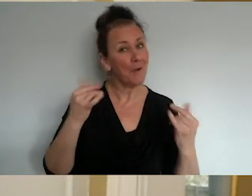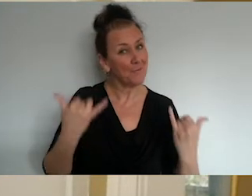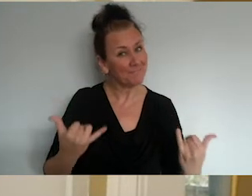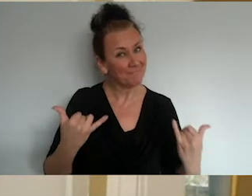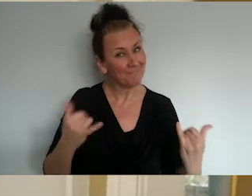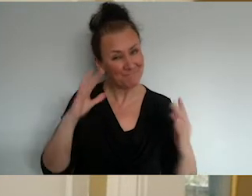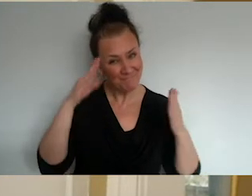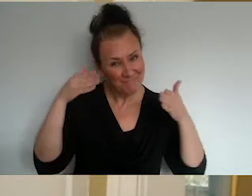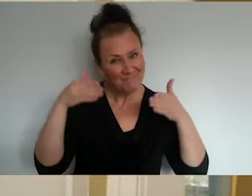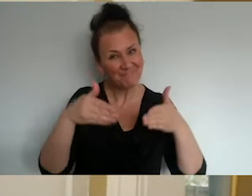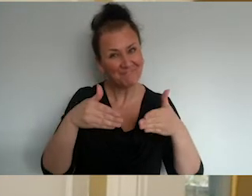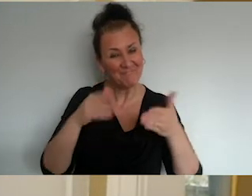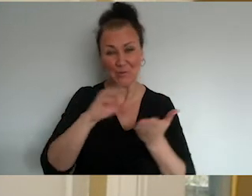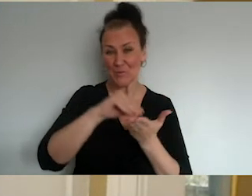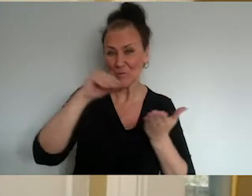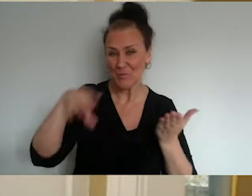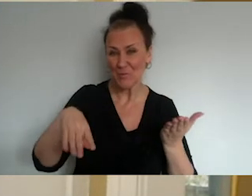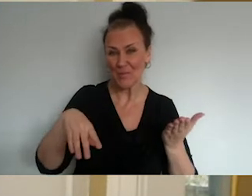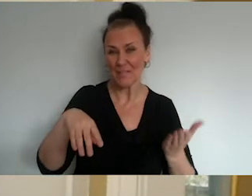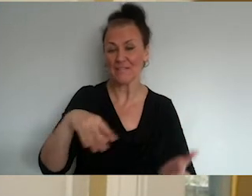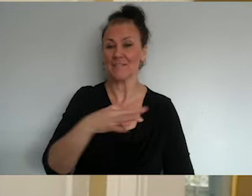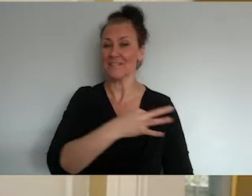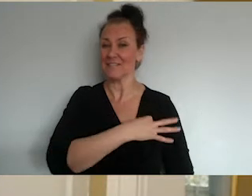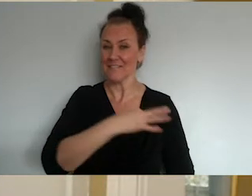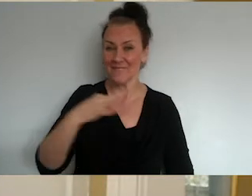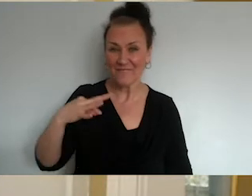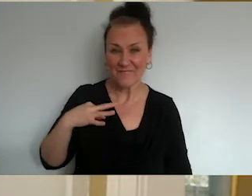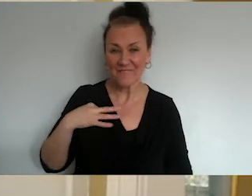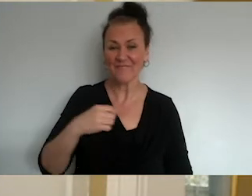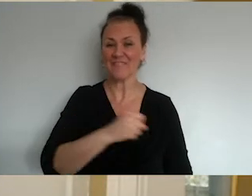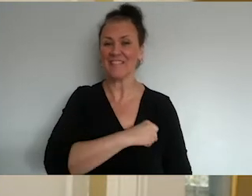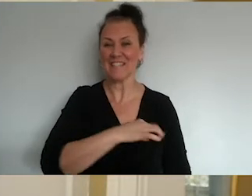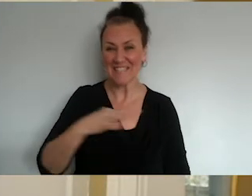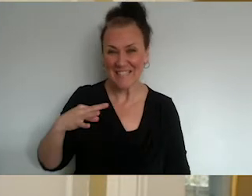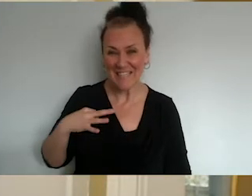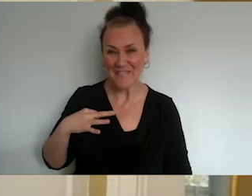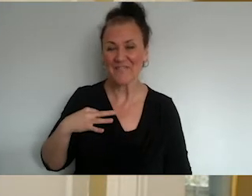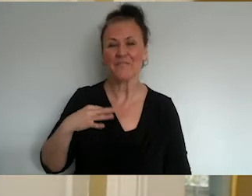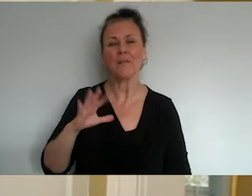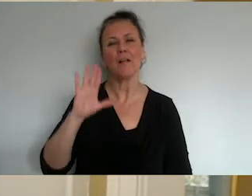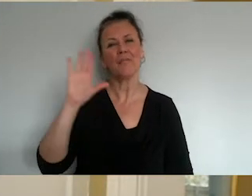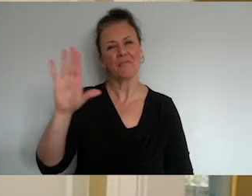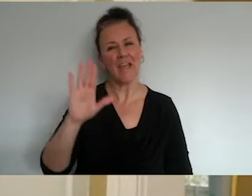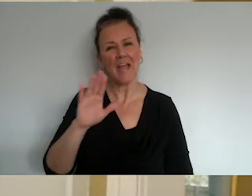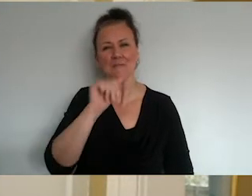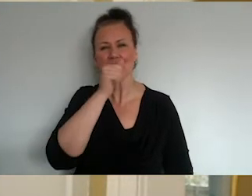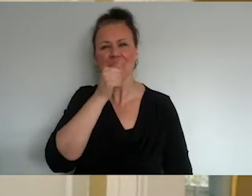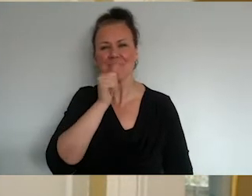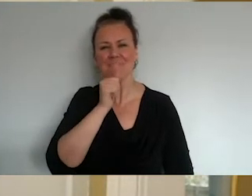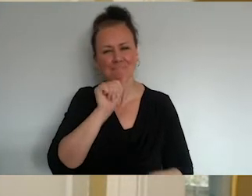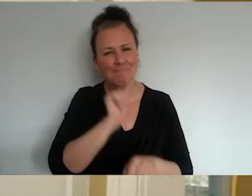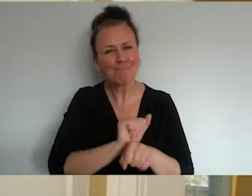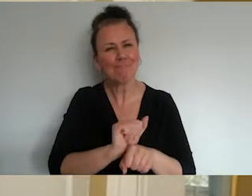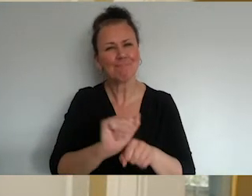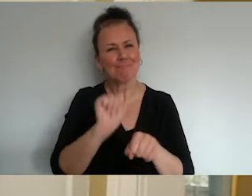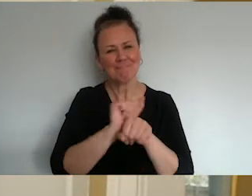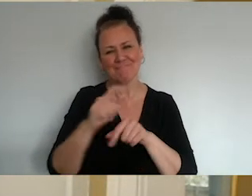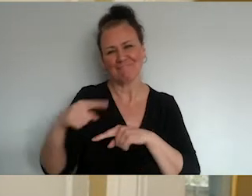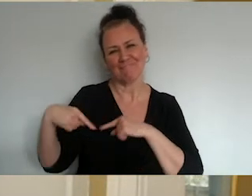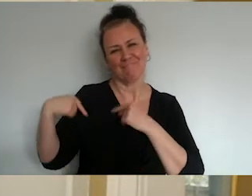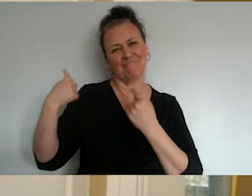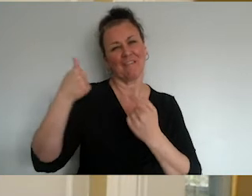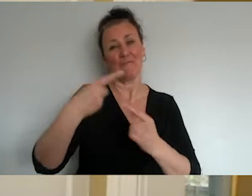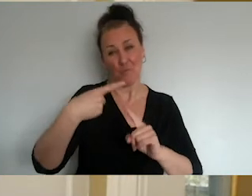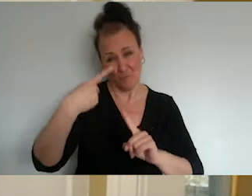especially acknowledge our students, faculty, and all of our staff for the strength and perseverance they've demonstrated over the past few